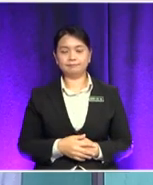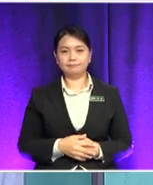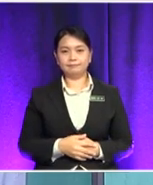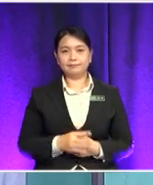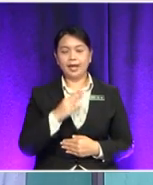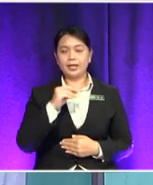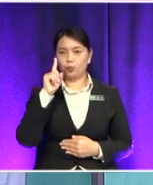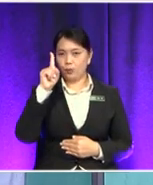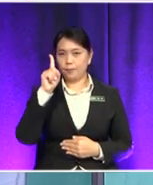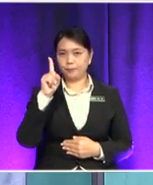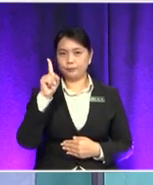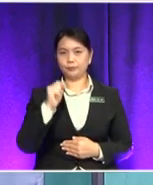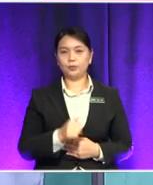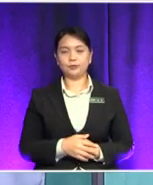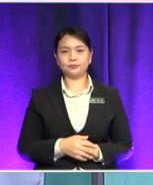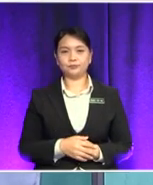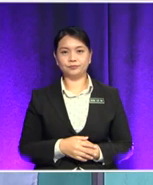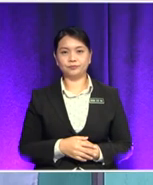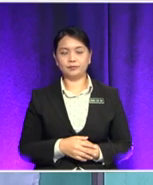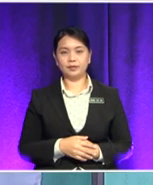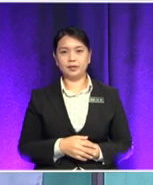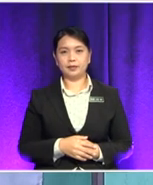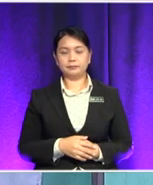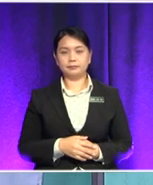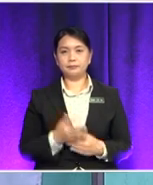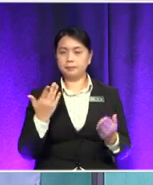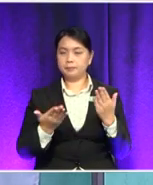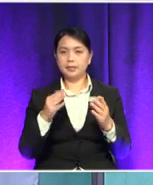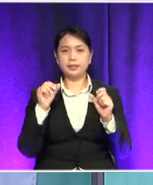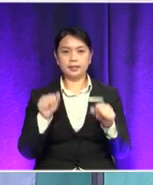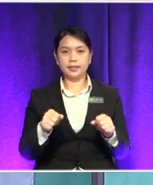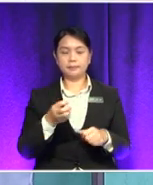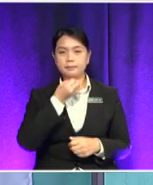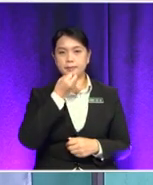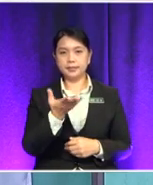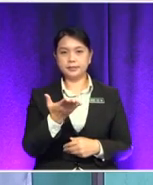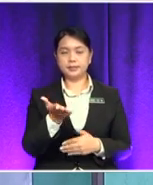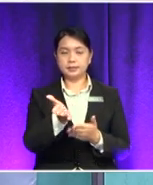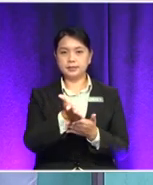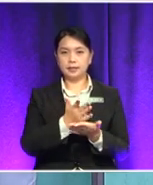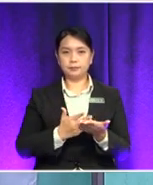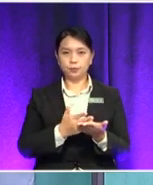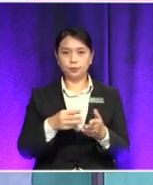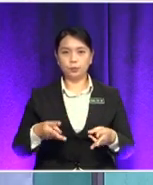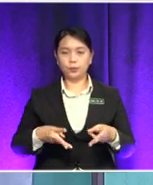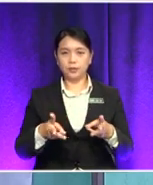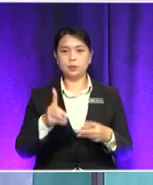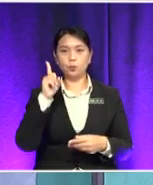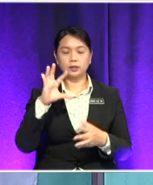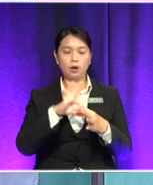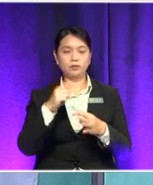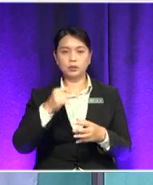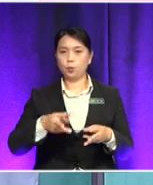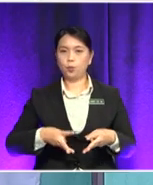more for the solution. So, maybe she can mention about some ways that, or one of the way that